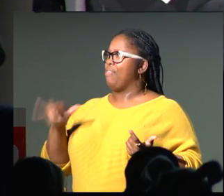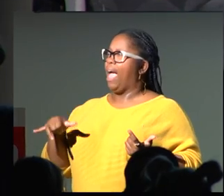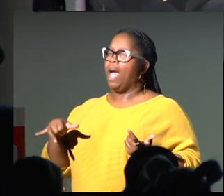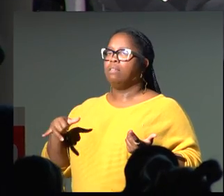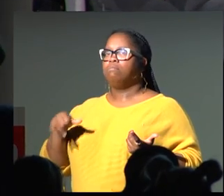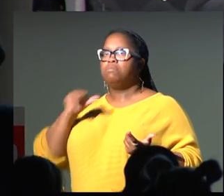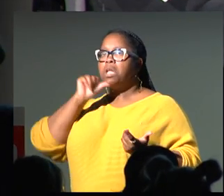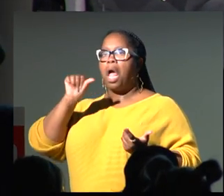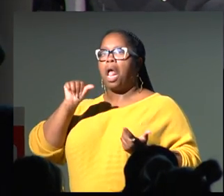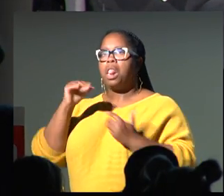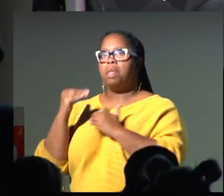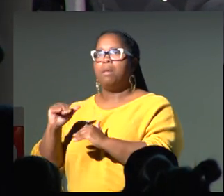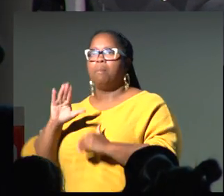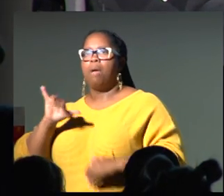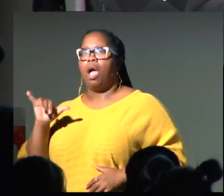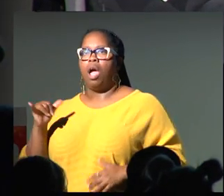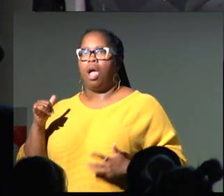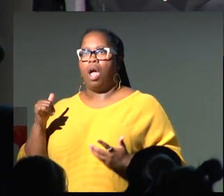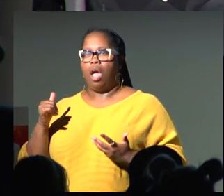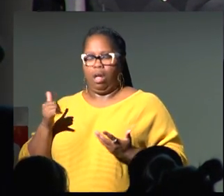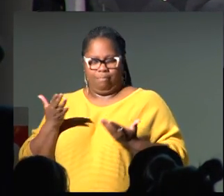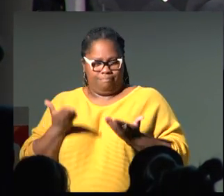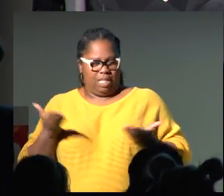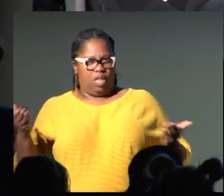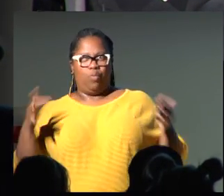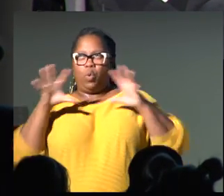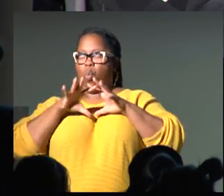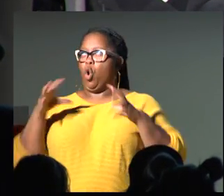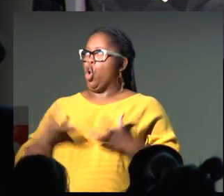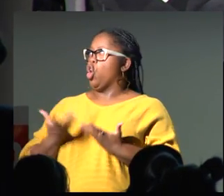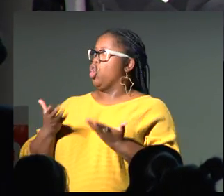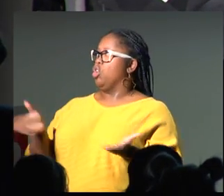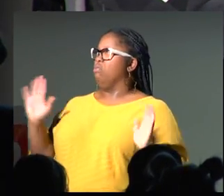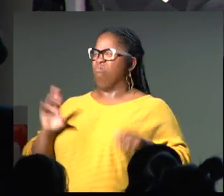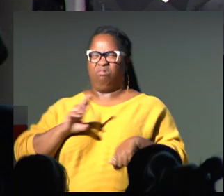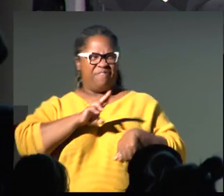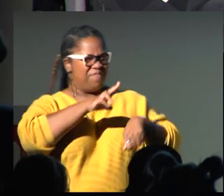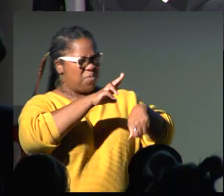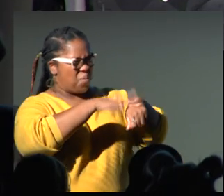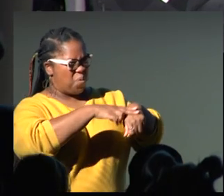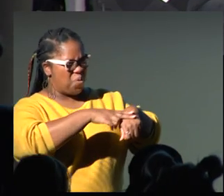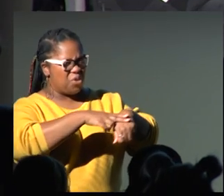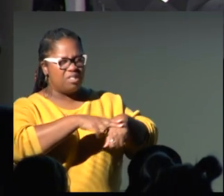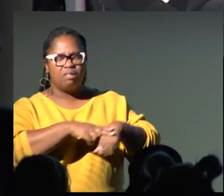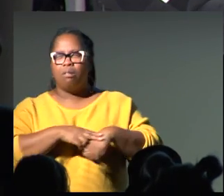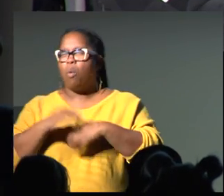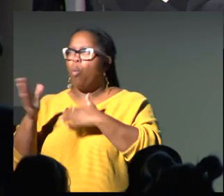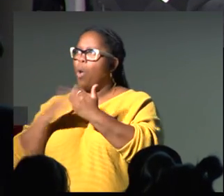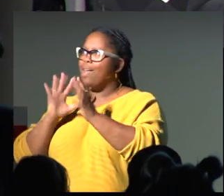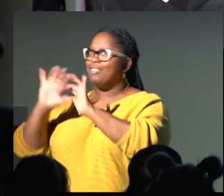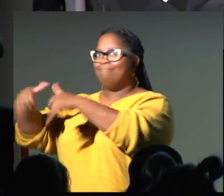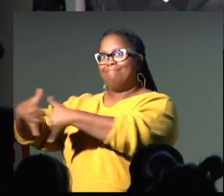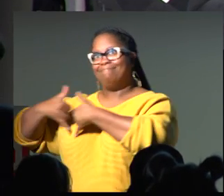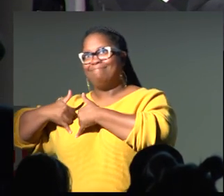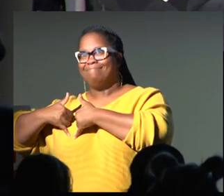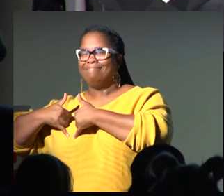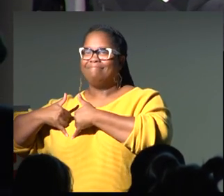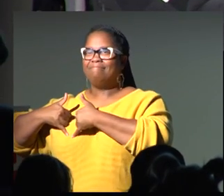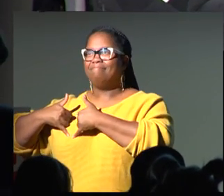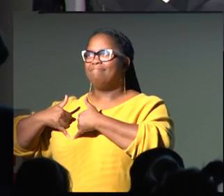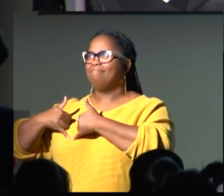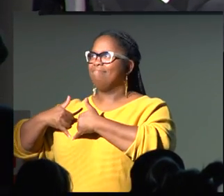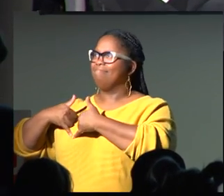transcends like mm-hmm. the material world. Of course. And whatever accolades that you may receive,